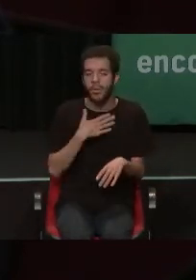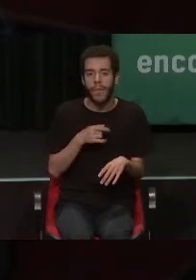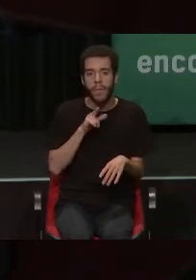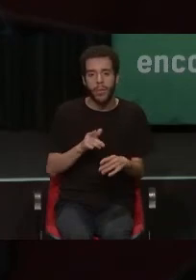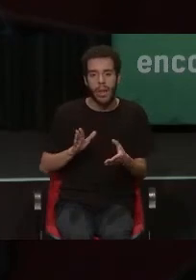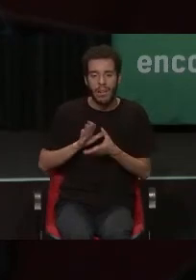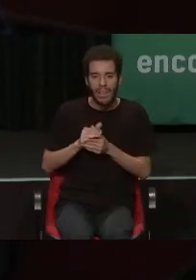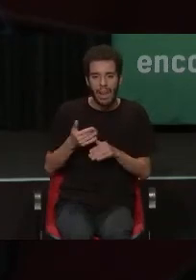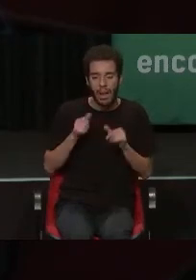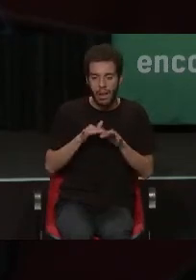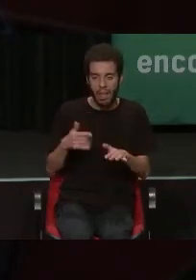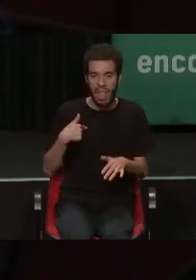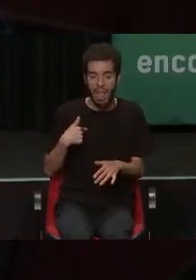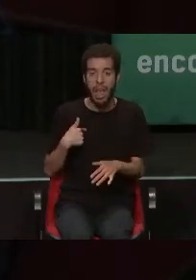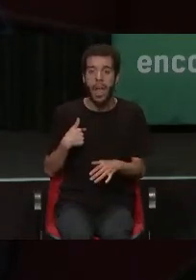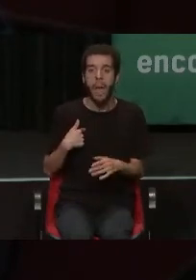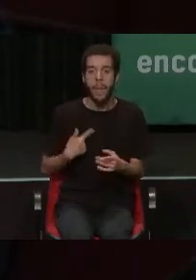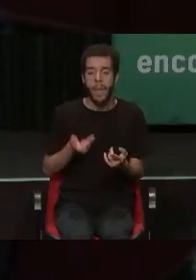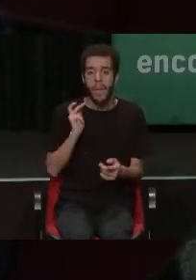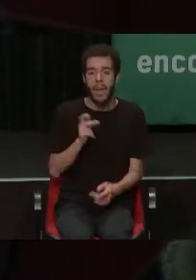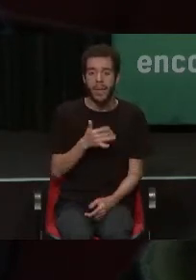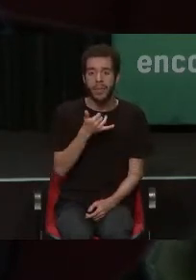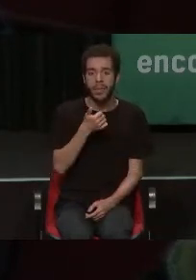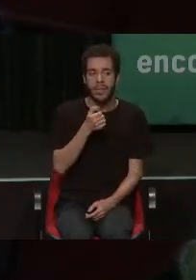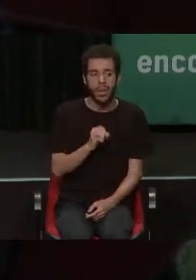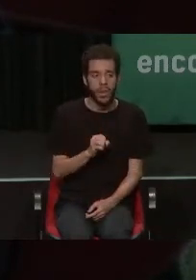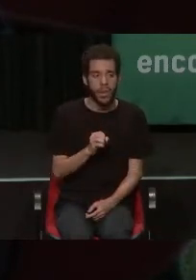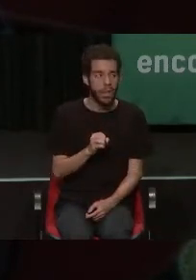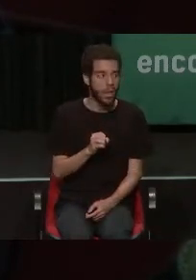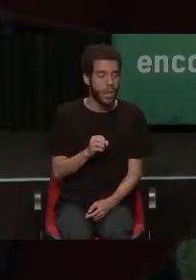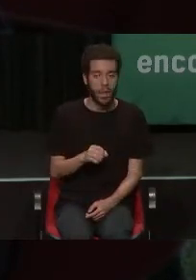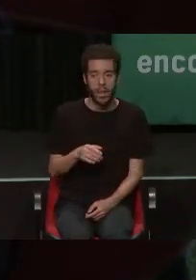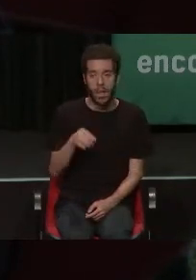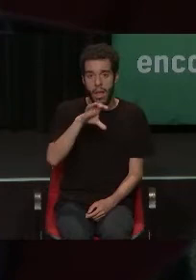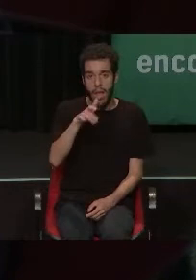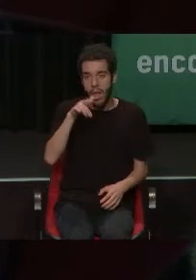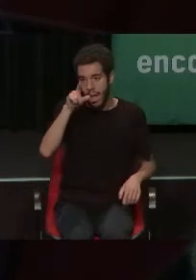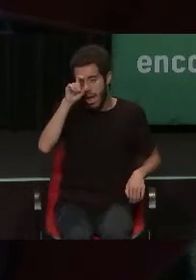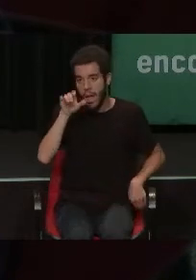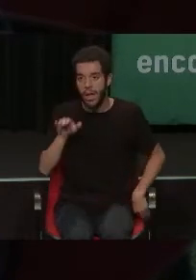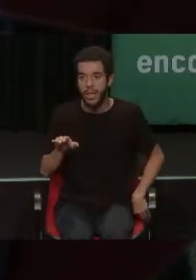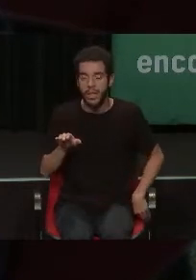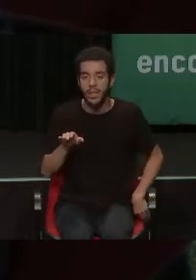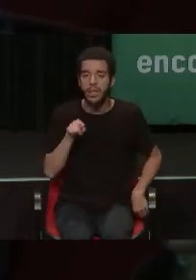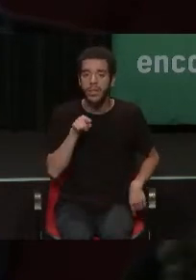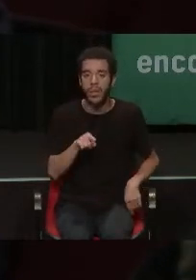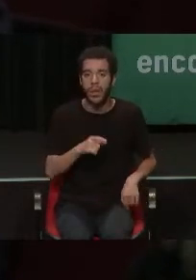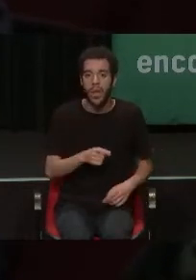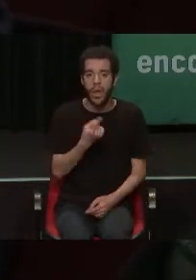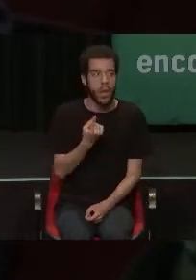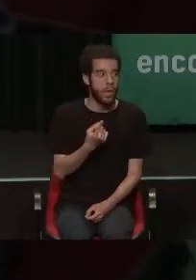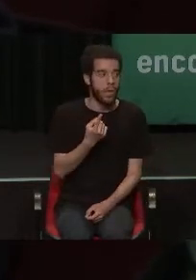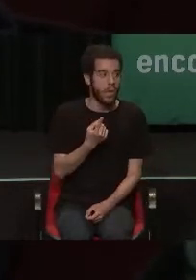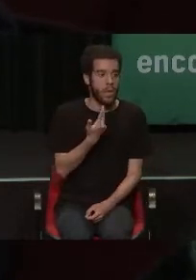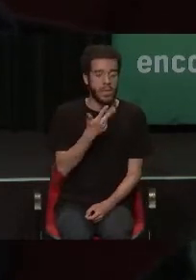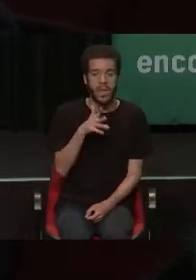less than 50 years, actually in Egypt, as Dr. Shireen was mentioning, the 100 million health,